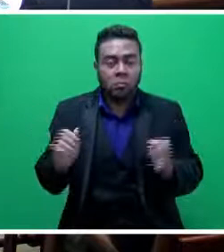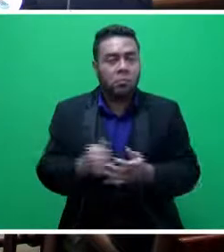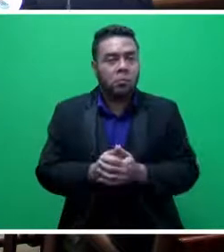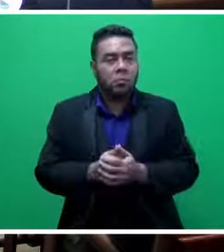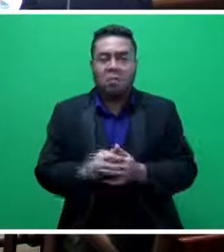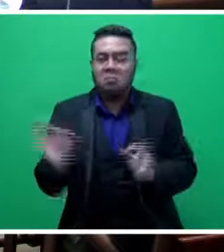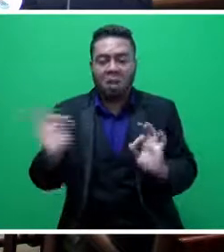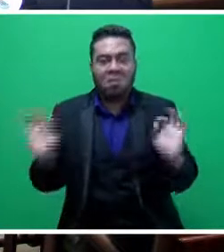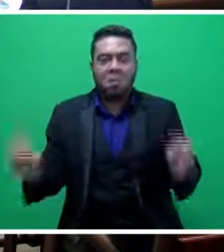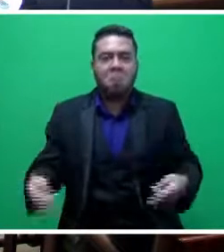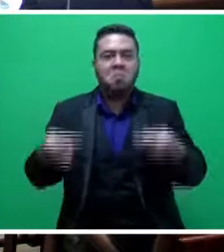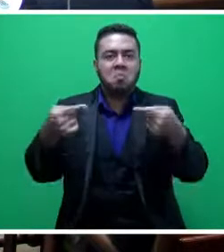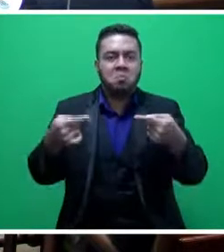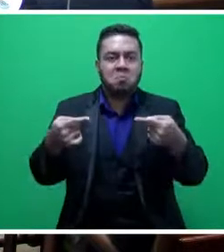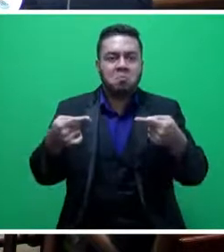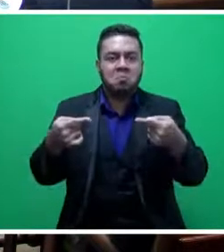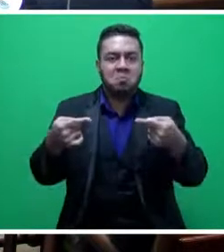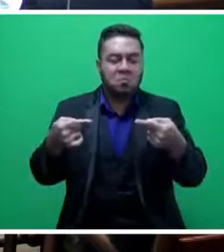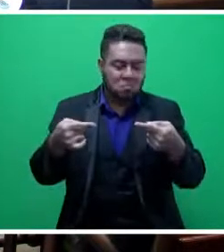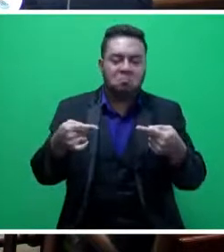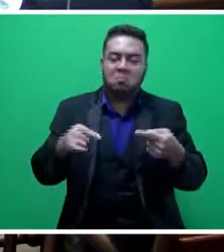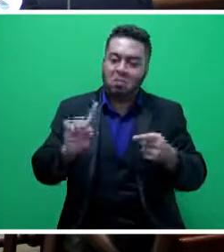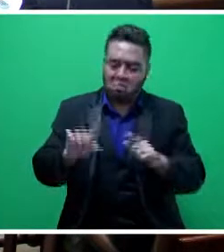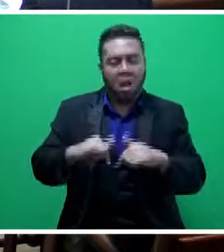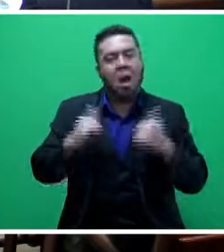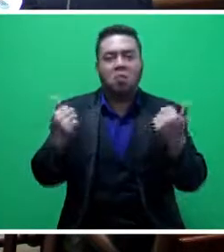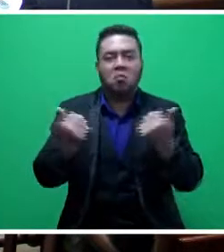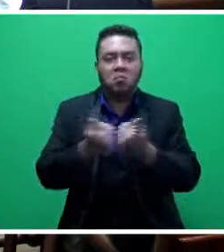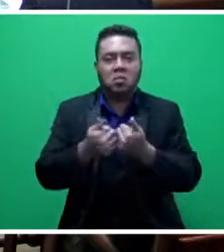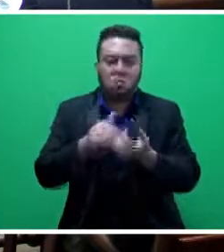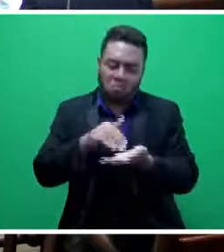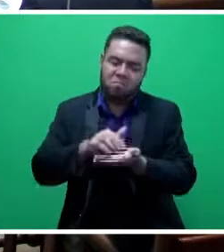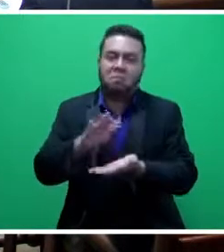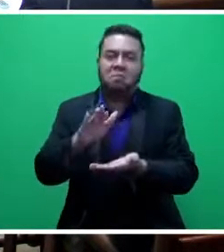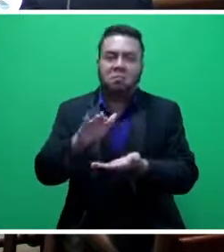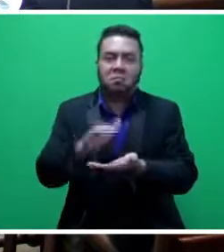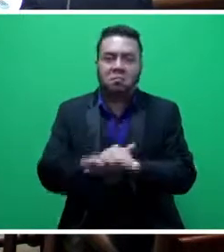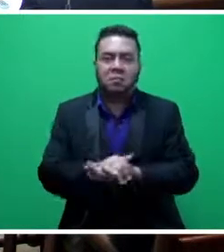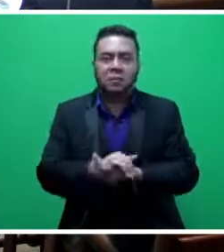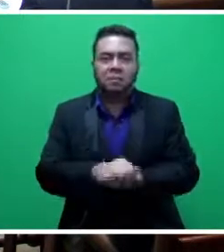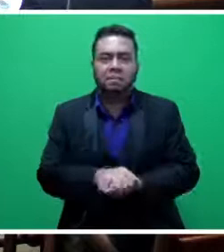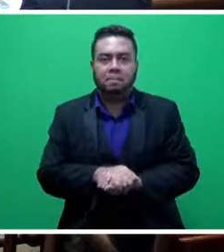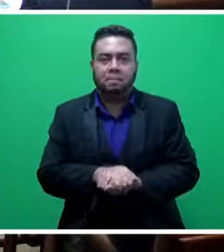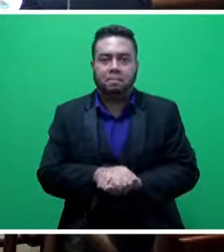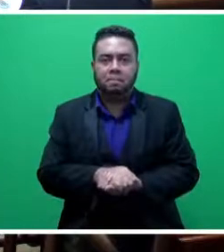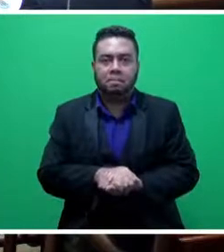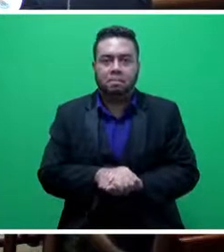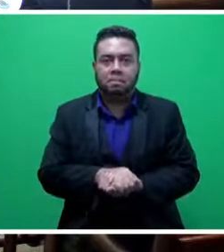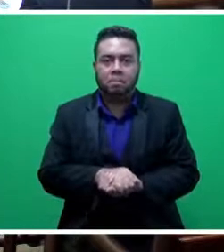As no member opposes, the motion is agreed to unanimously.